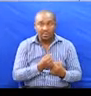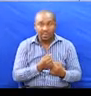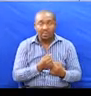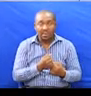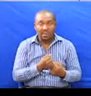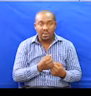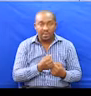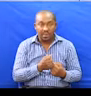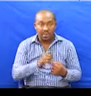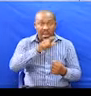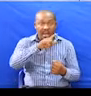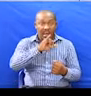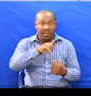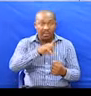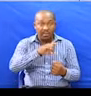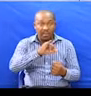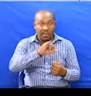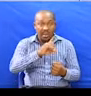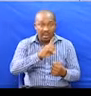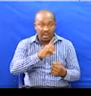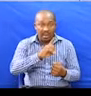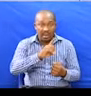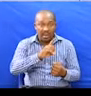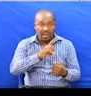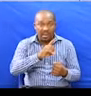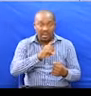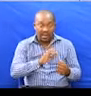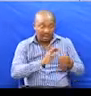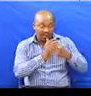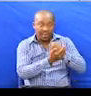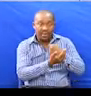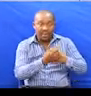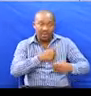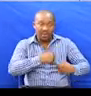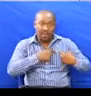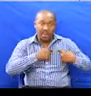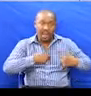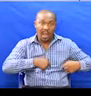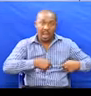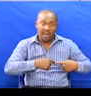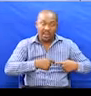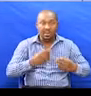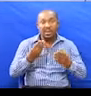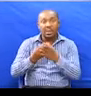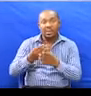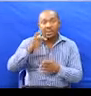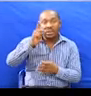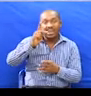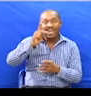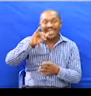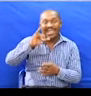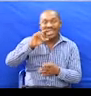organs. By surrounding these organs, they protect them from a physical shock or